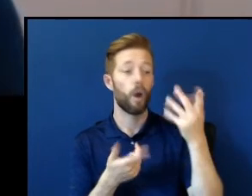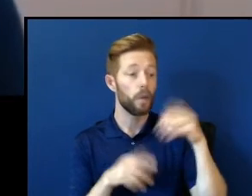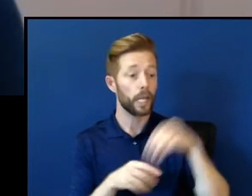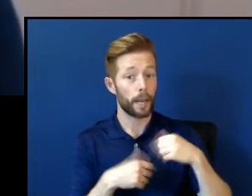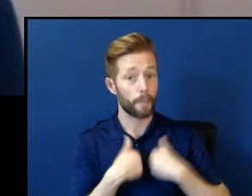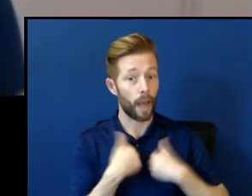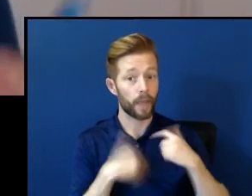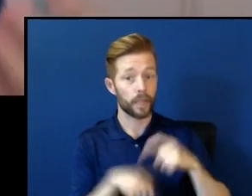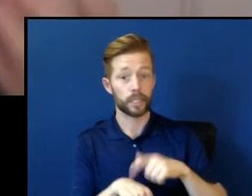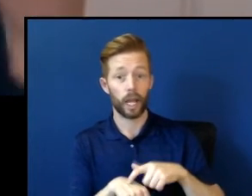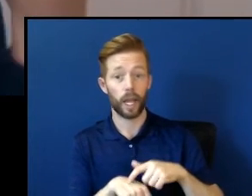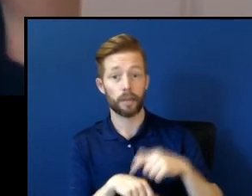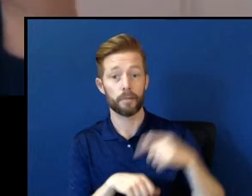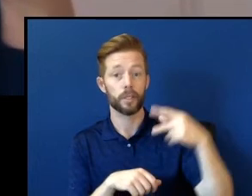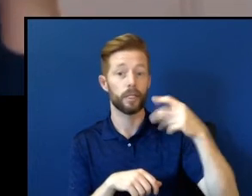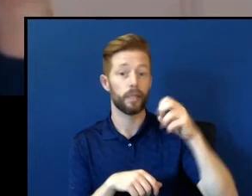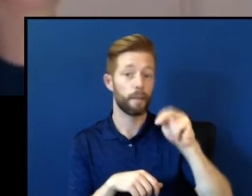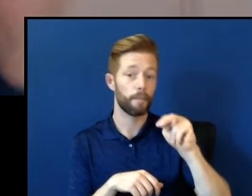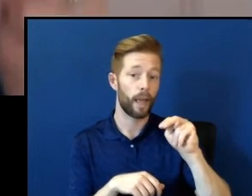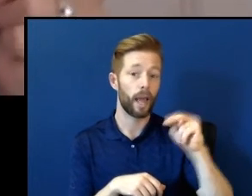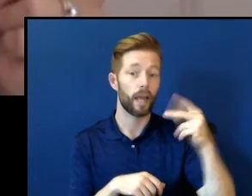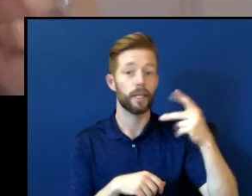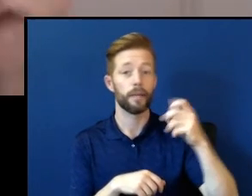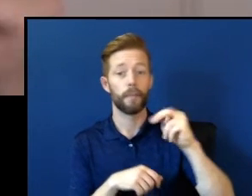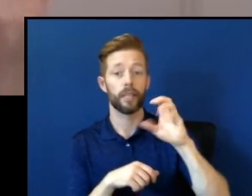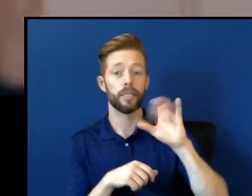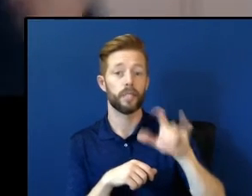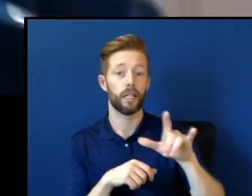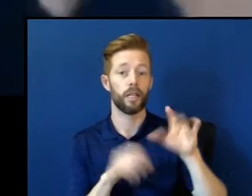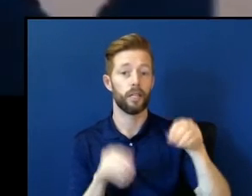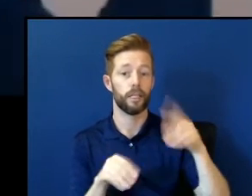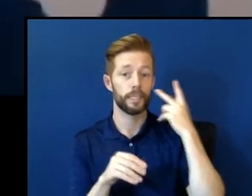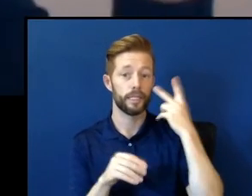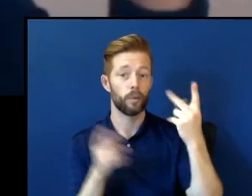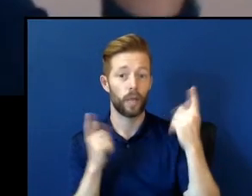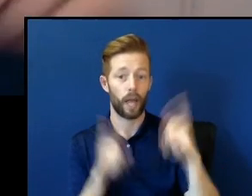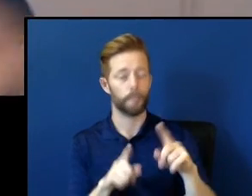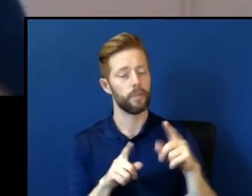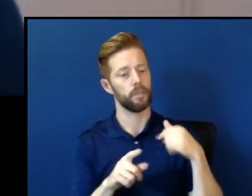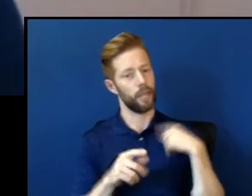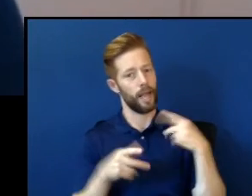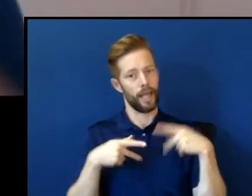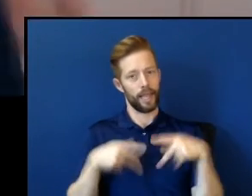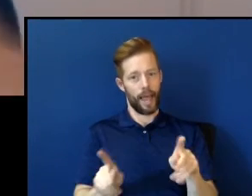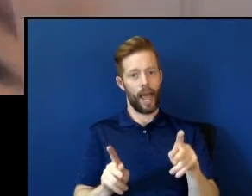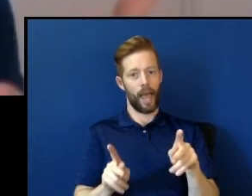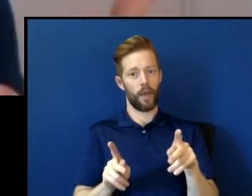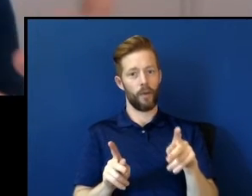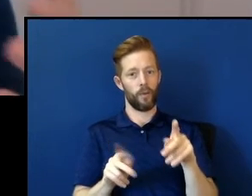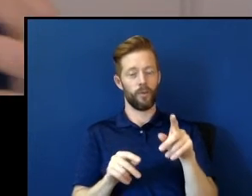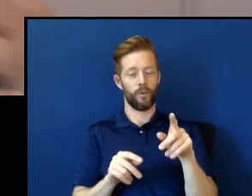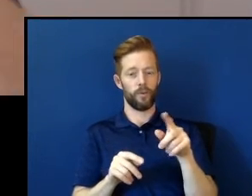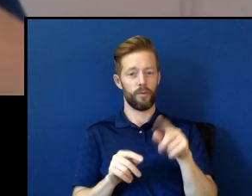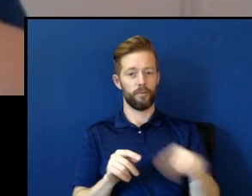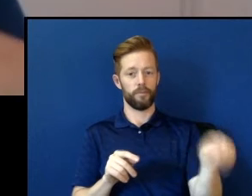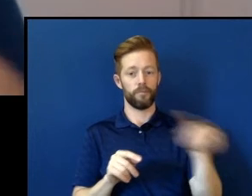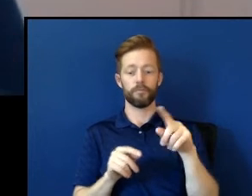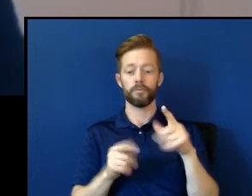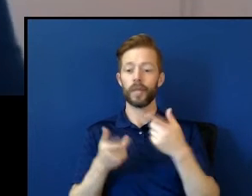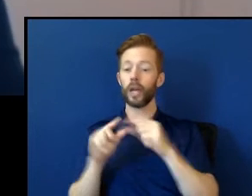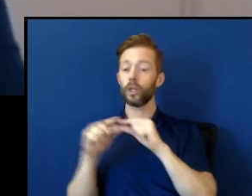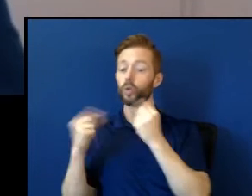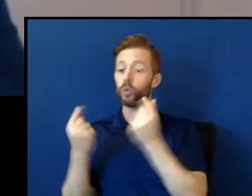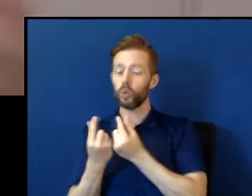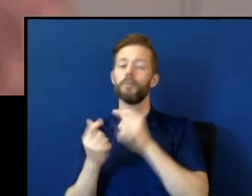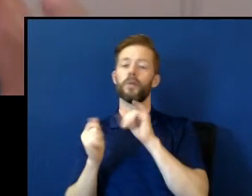you're in bath time, have a pen and a pencil and see what happens, right? So allow them to sort of